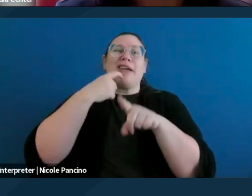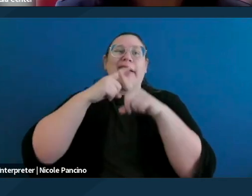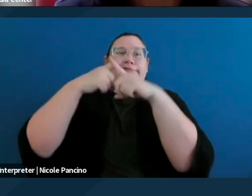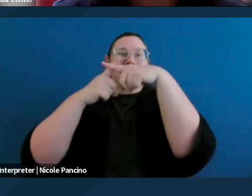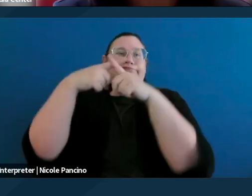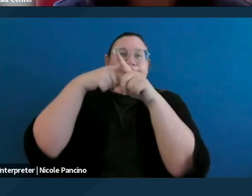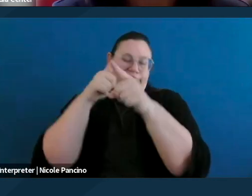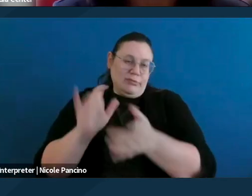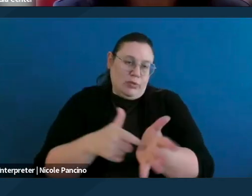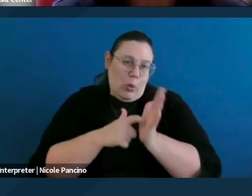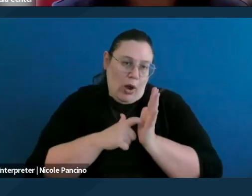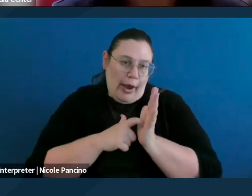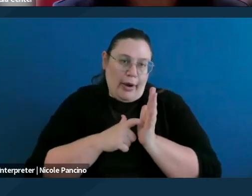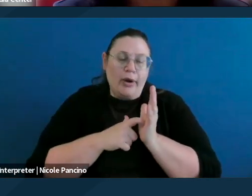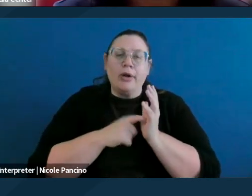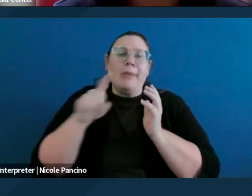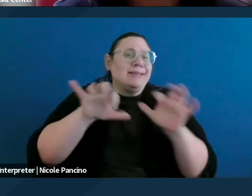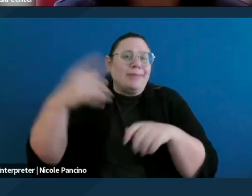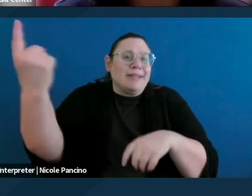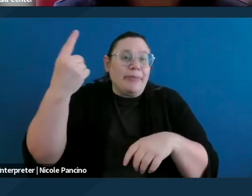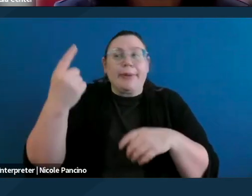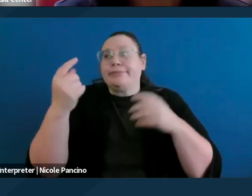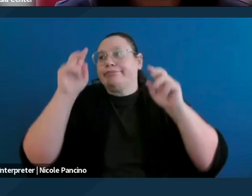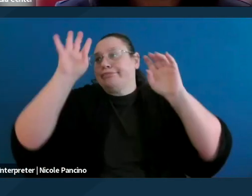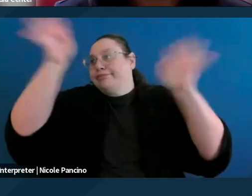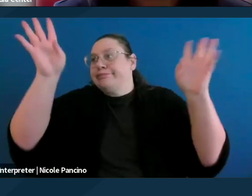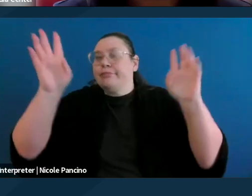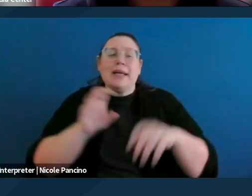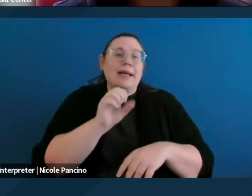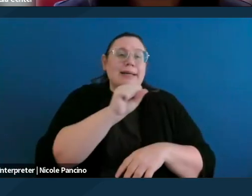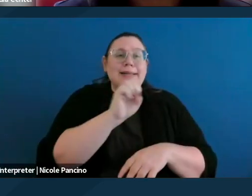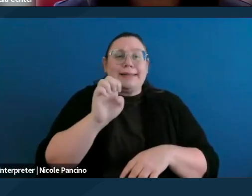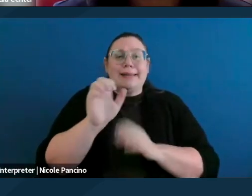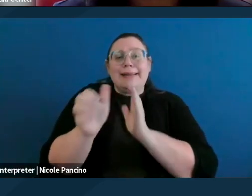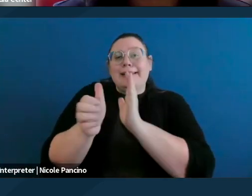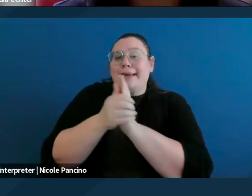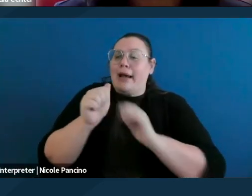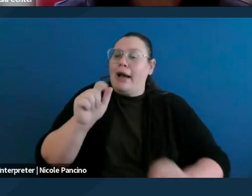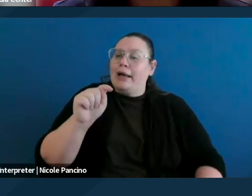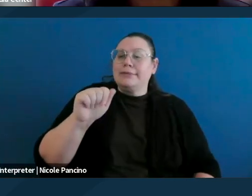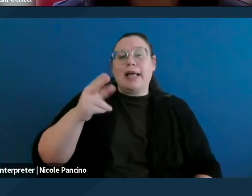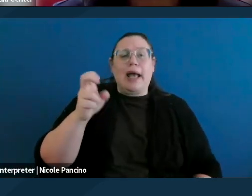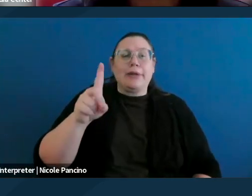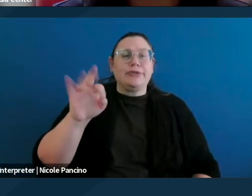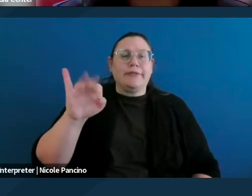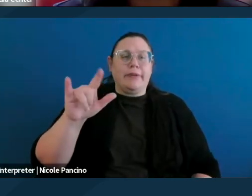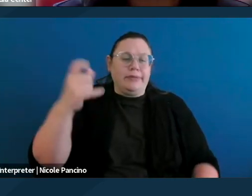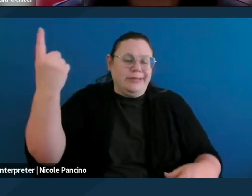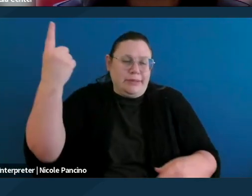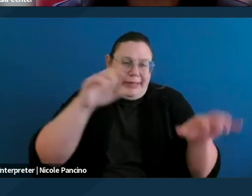required field. So you have to write something in there like see attached file. And then you're gonna